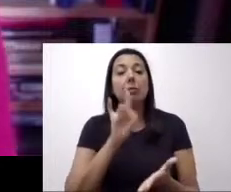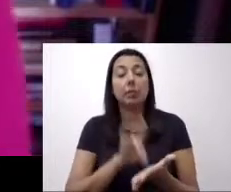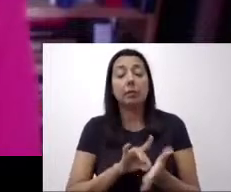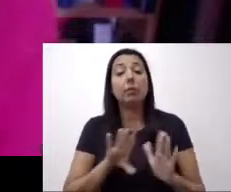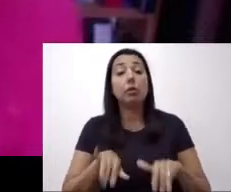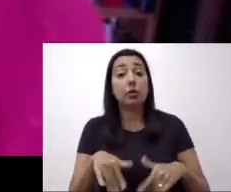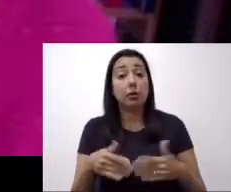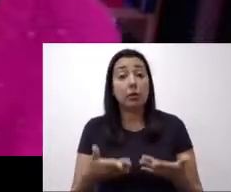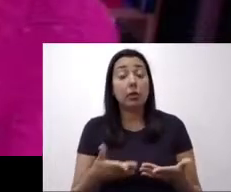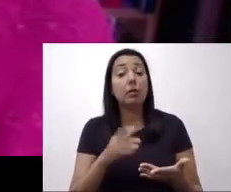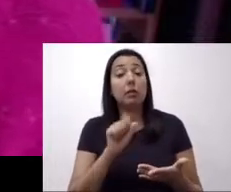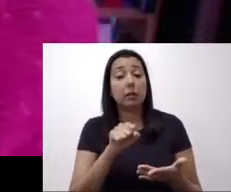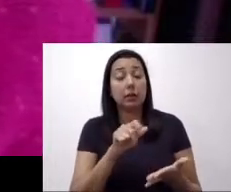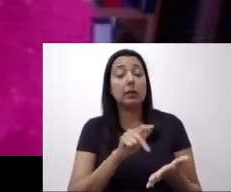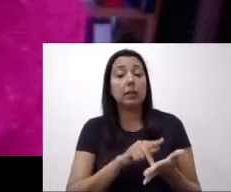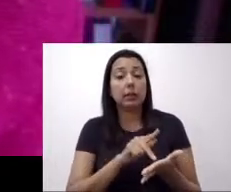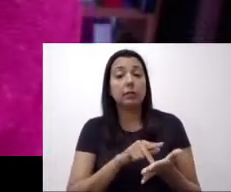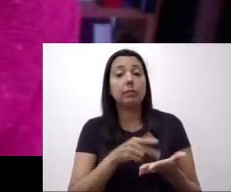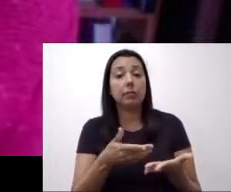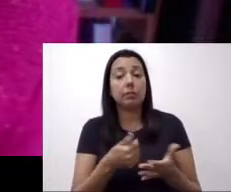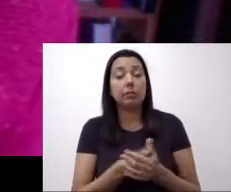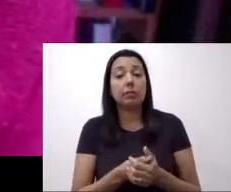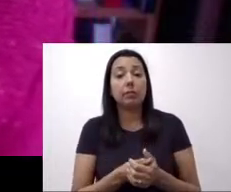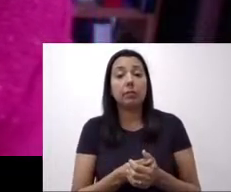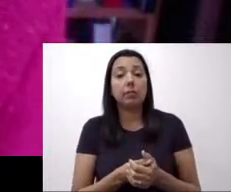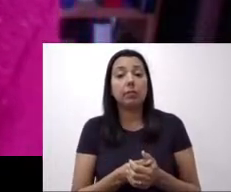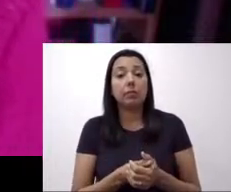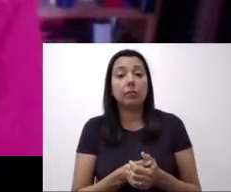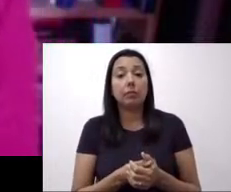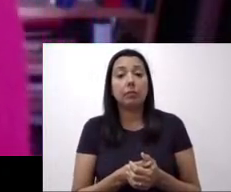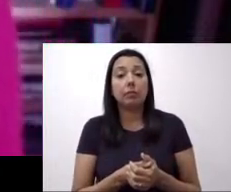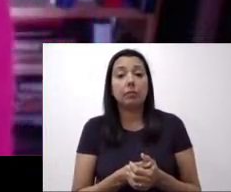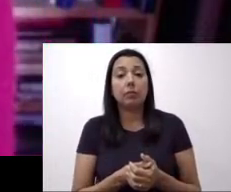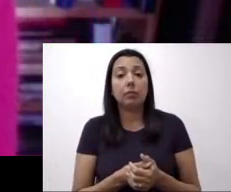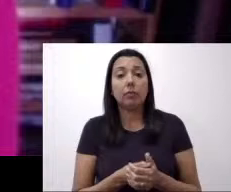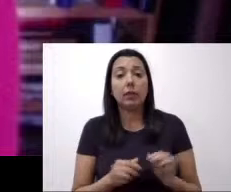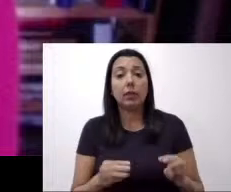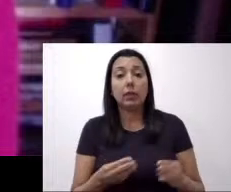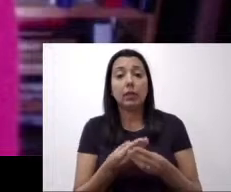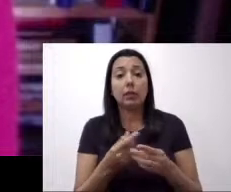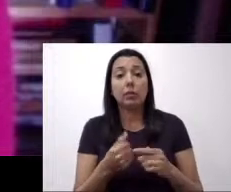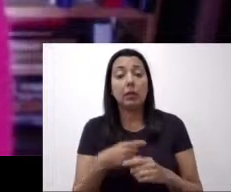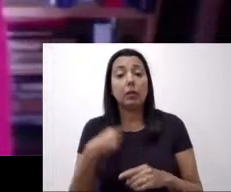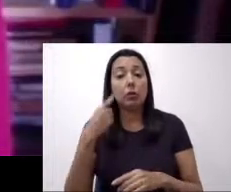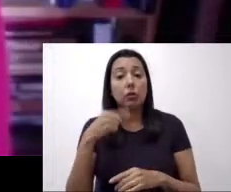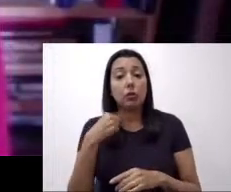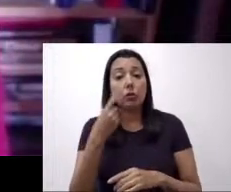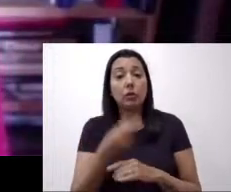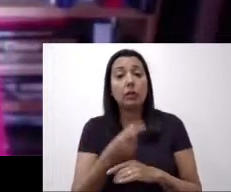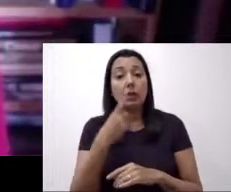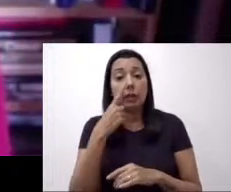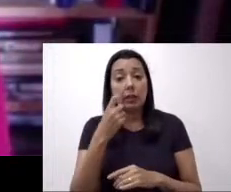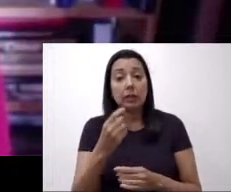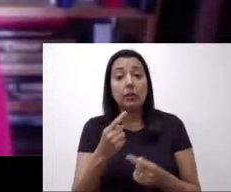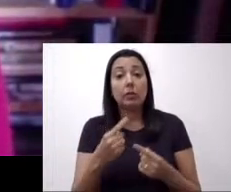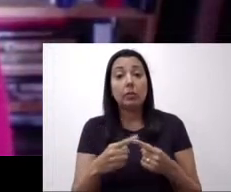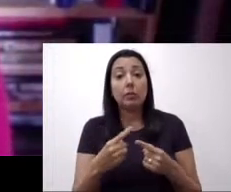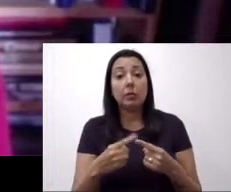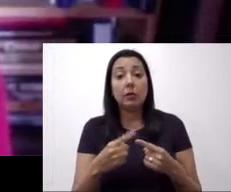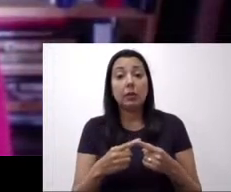the advocacy coalition framework is really interesting because the equality norm is not